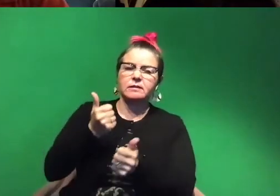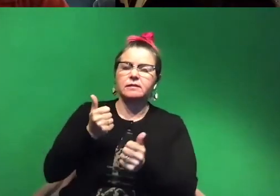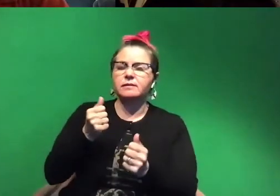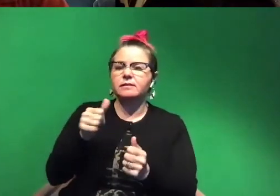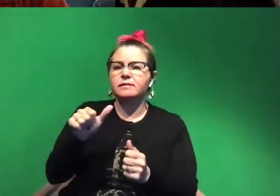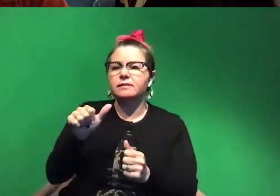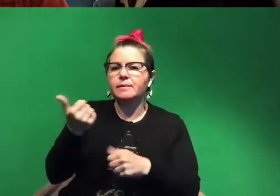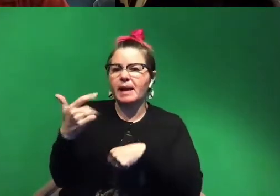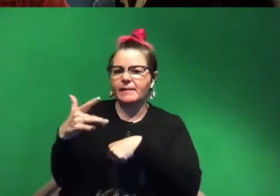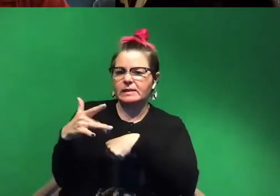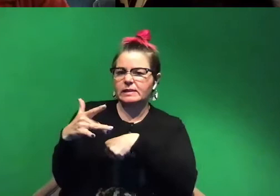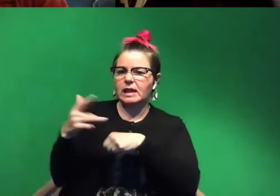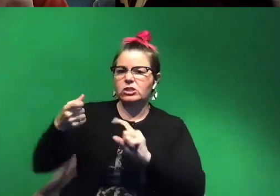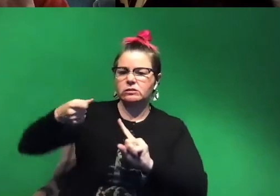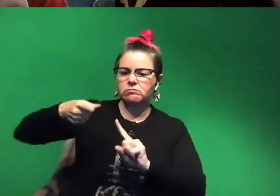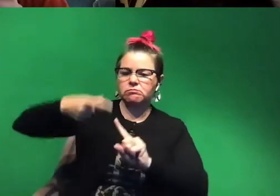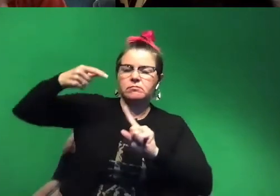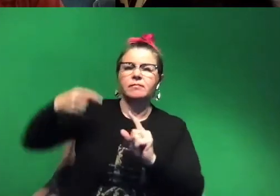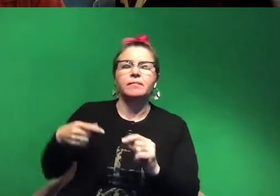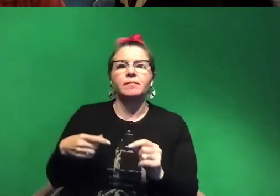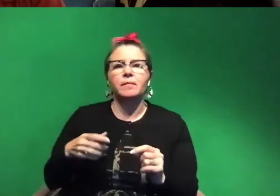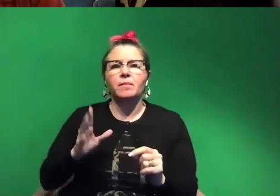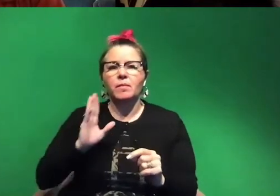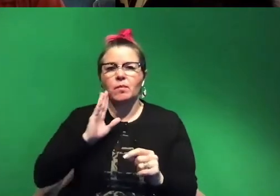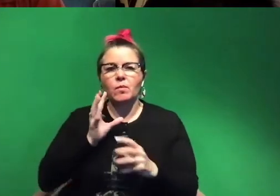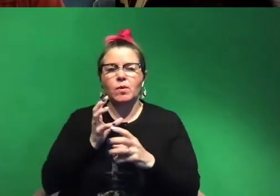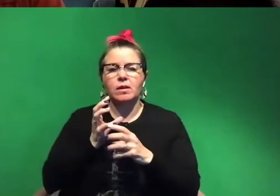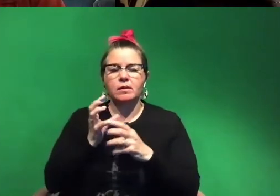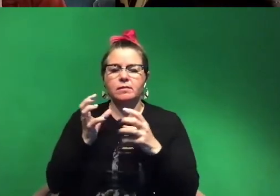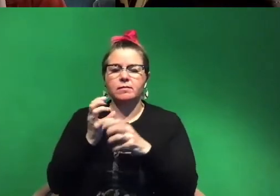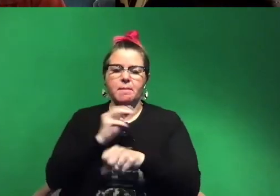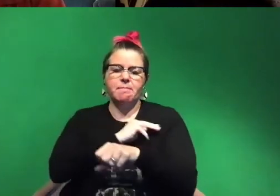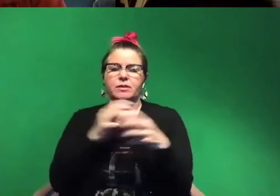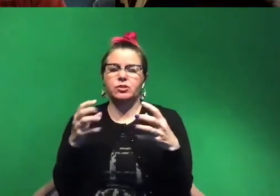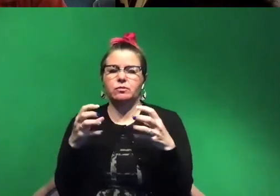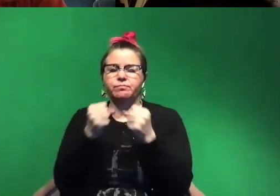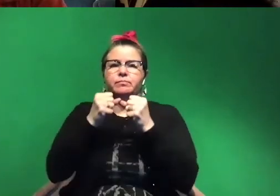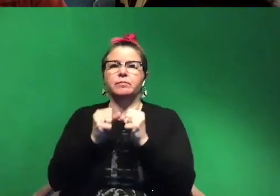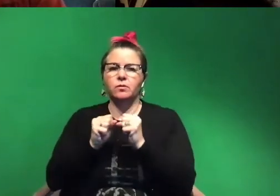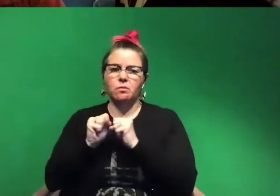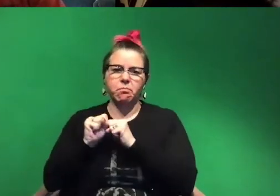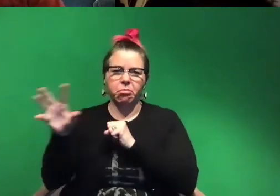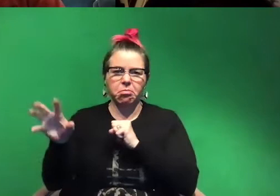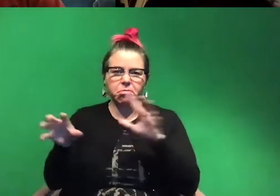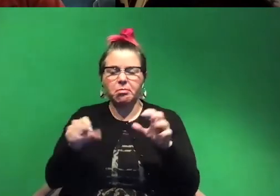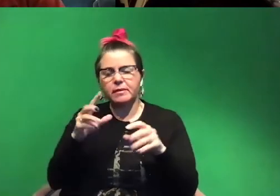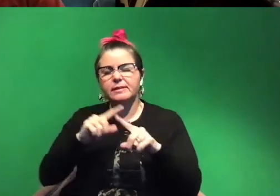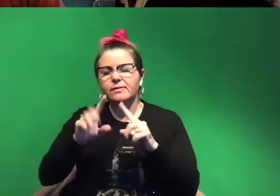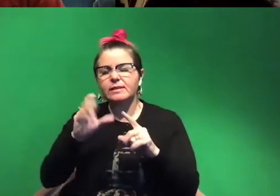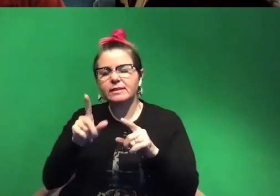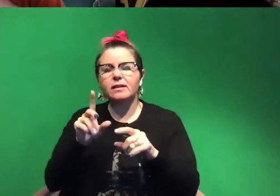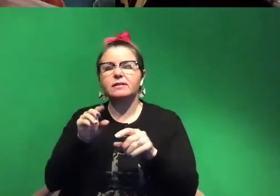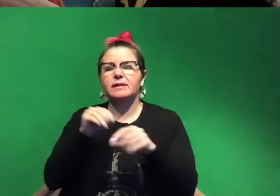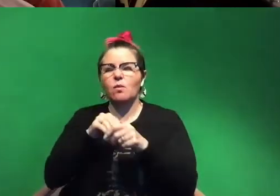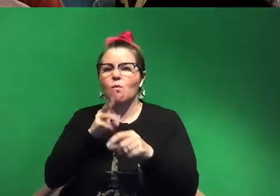touch stimulus, they'll contract a musculature around the gland, and it shoots these cells into the seawater around